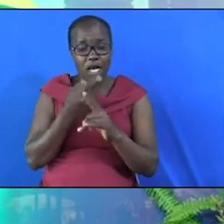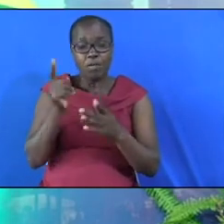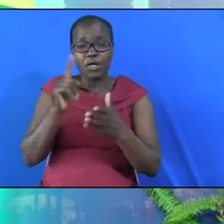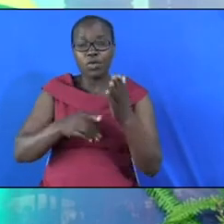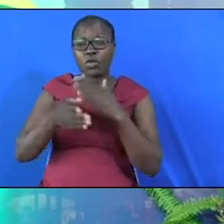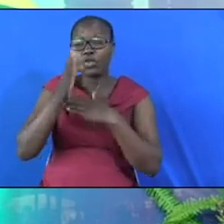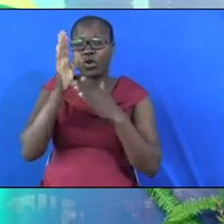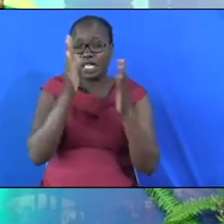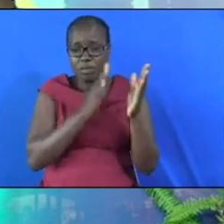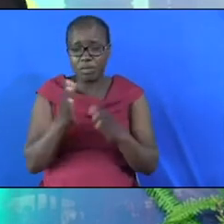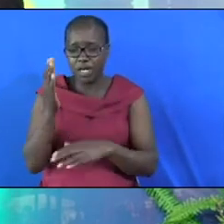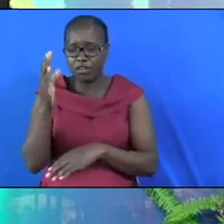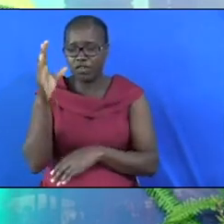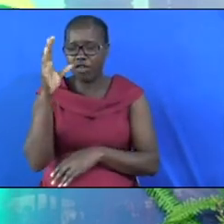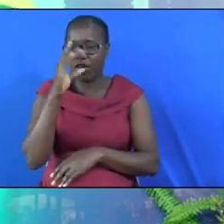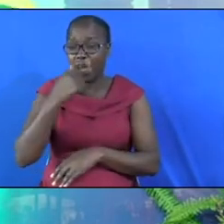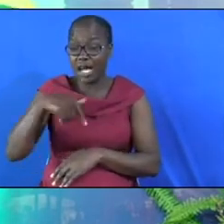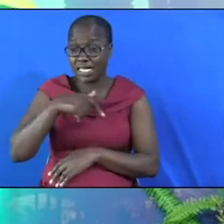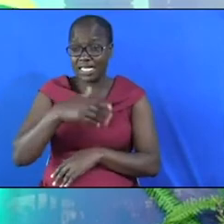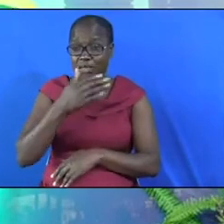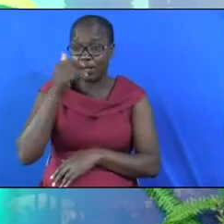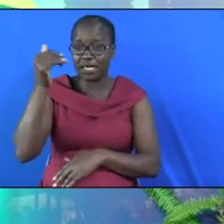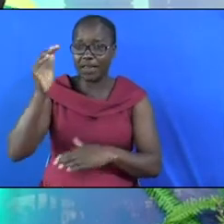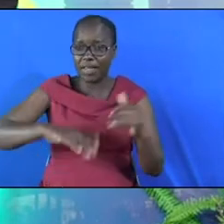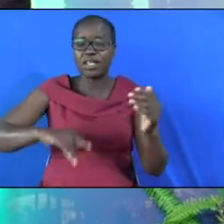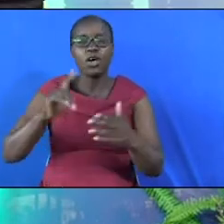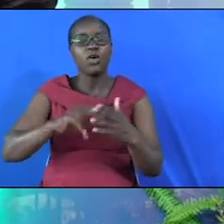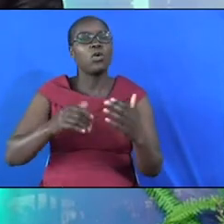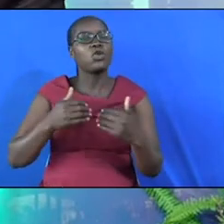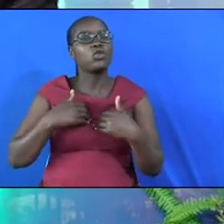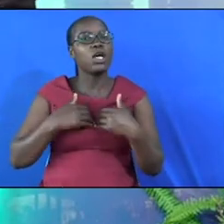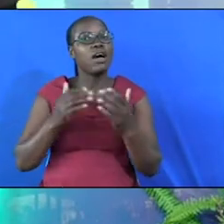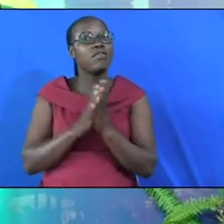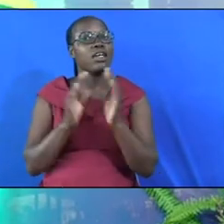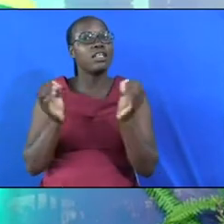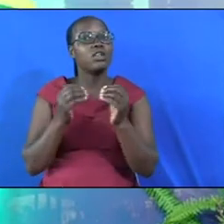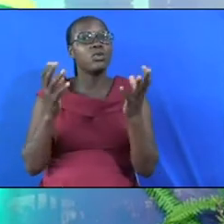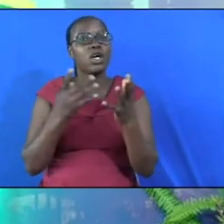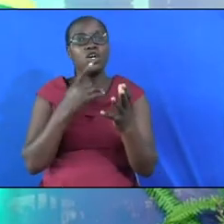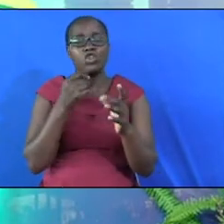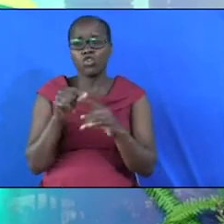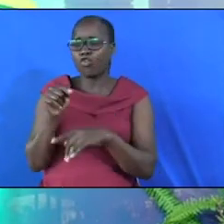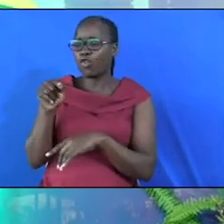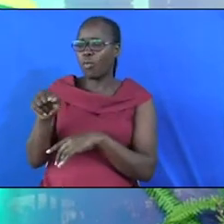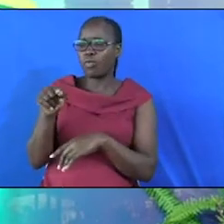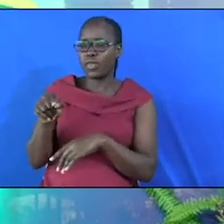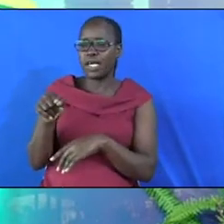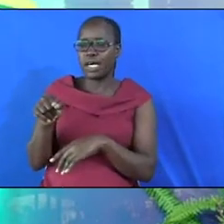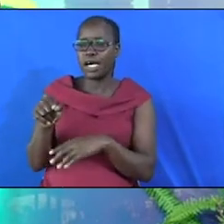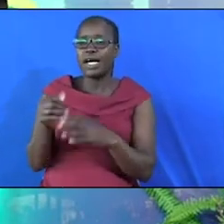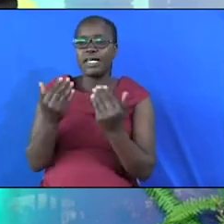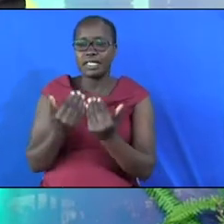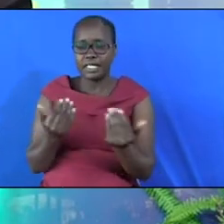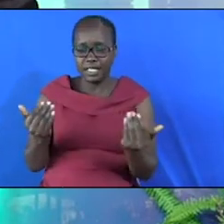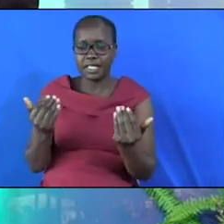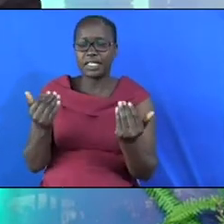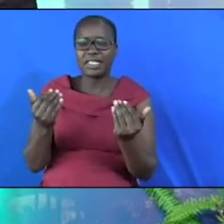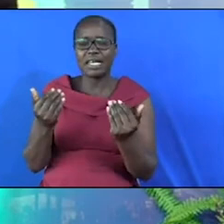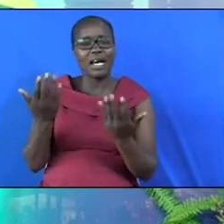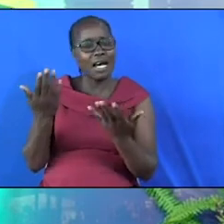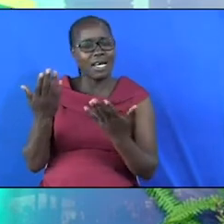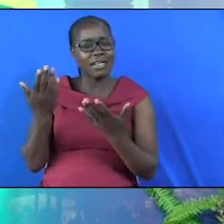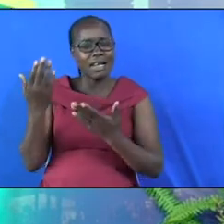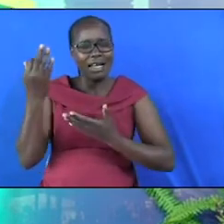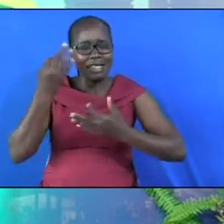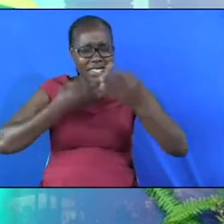prepared for us is better than what we have. Say amen, my friend. And so from that time, the children of faith have